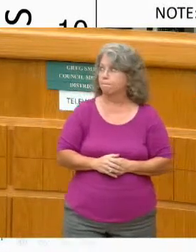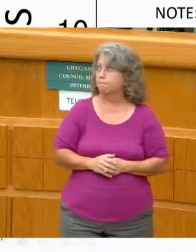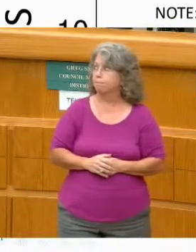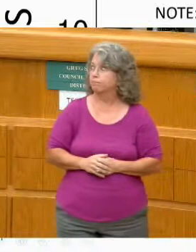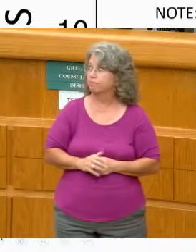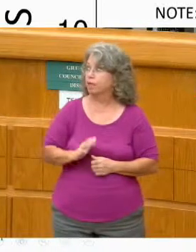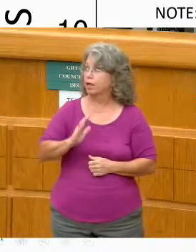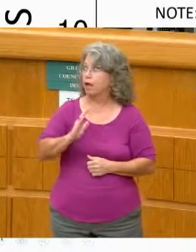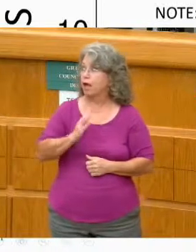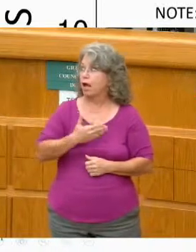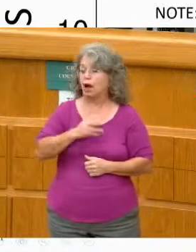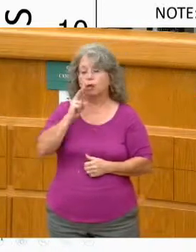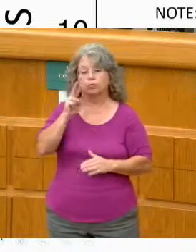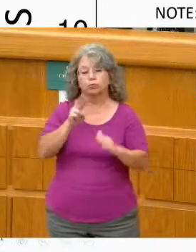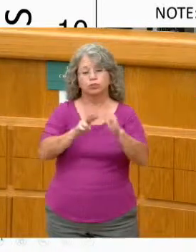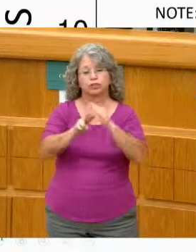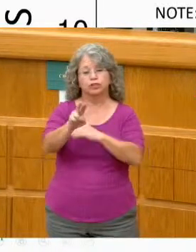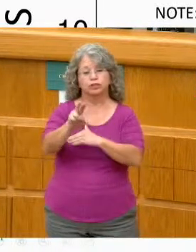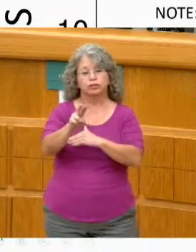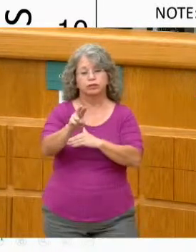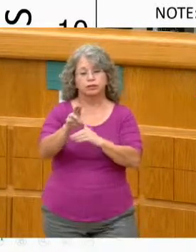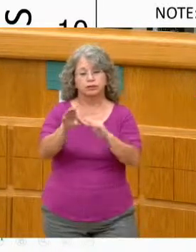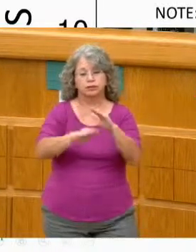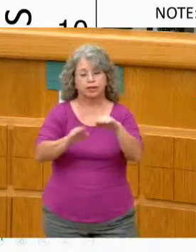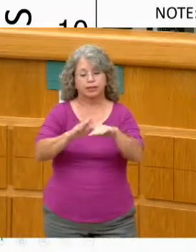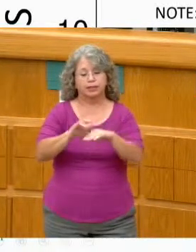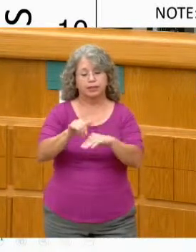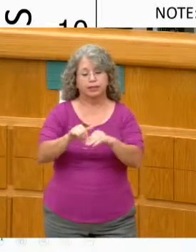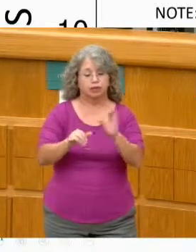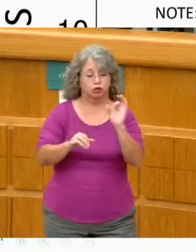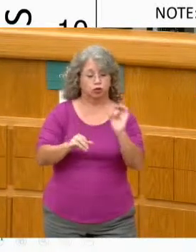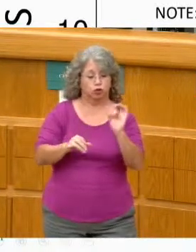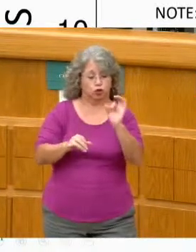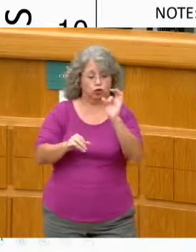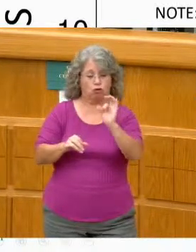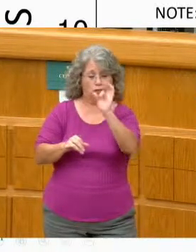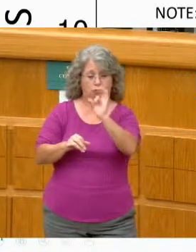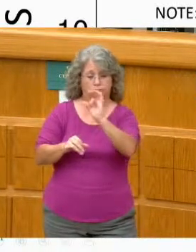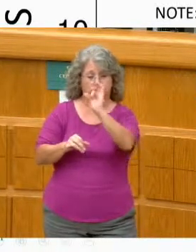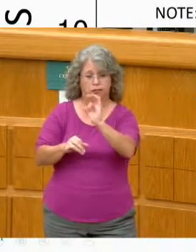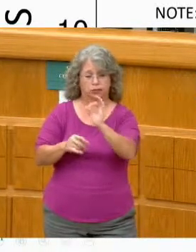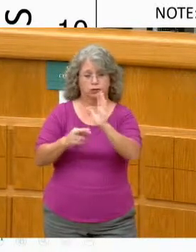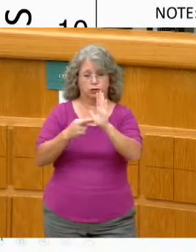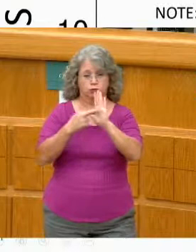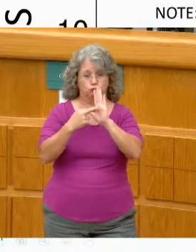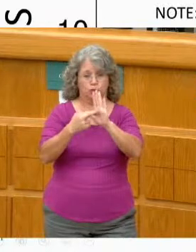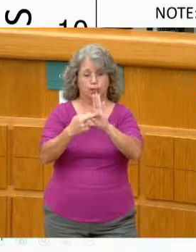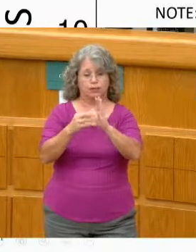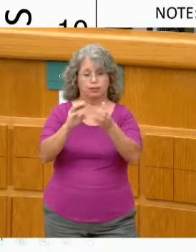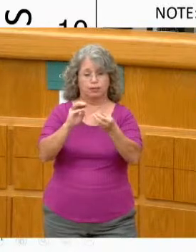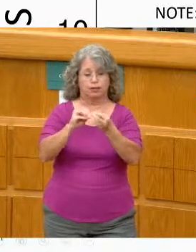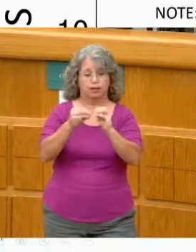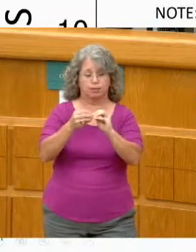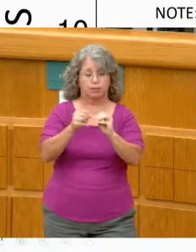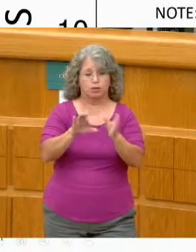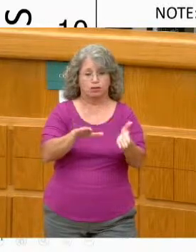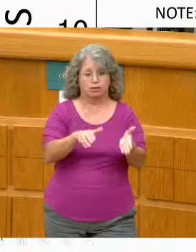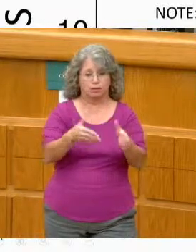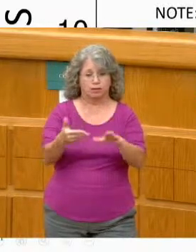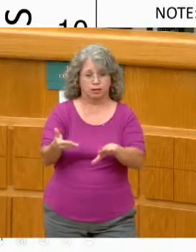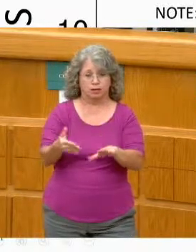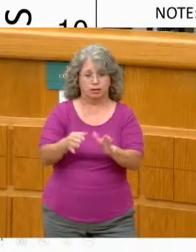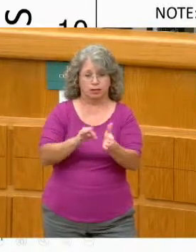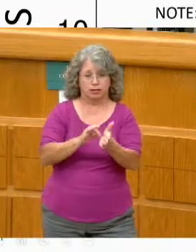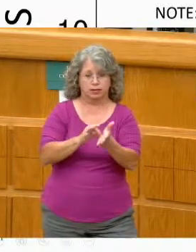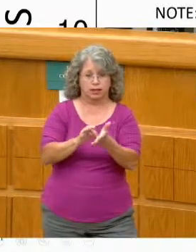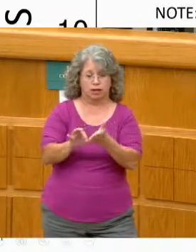Our projection, which is based upon this counting methodology, so the circles represent the number